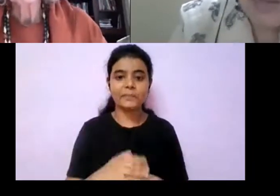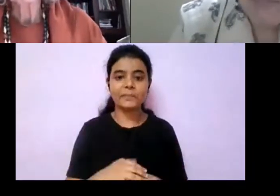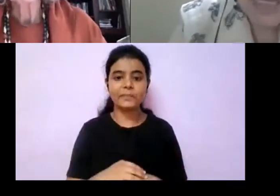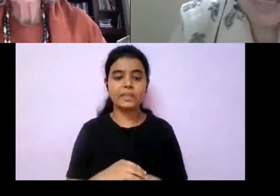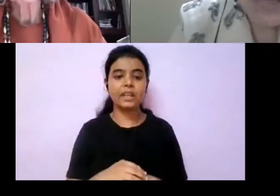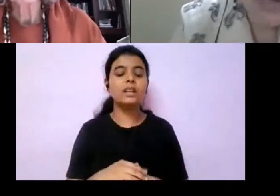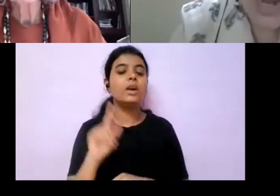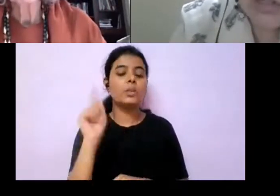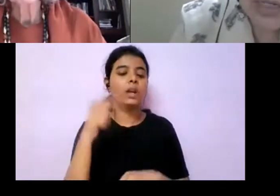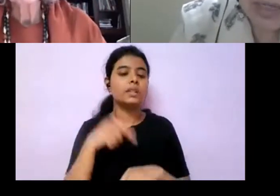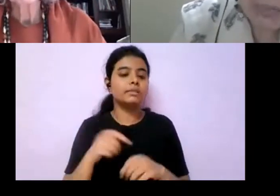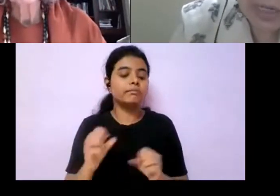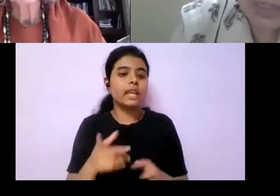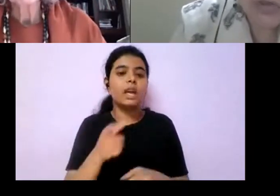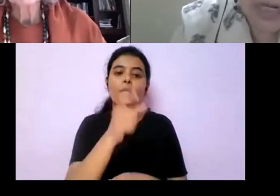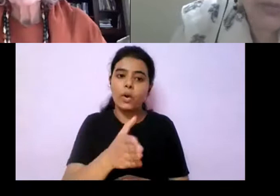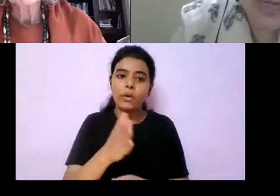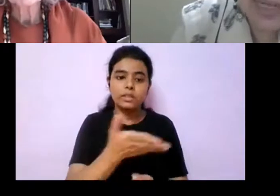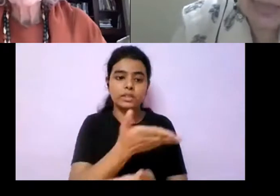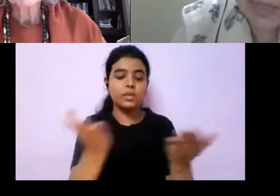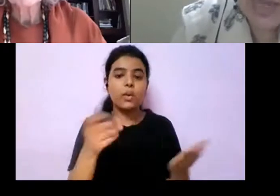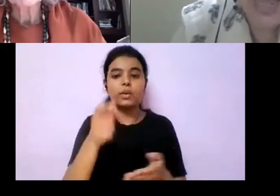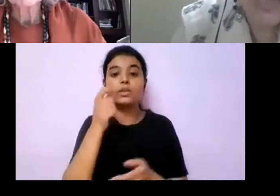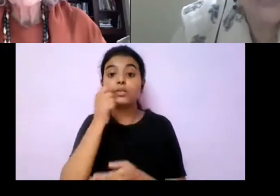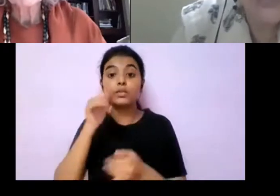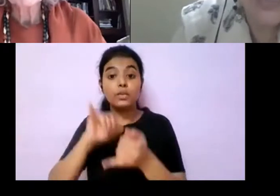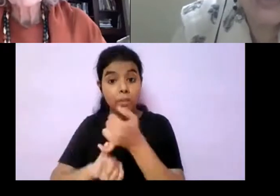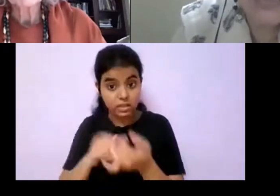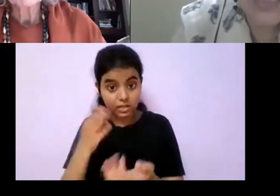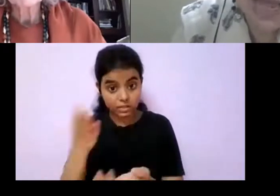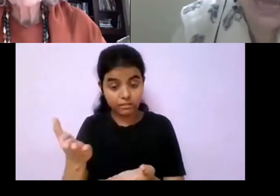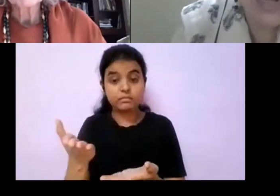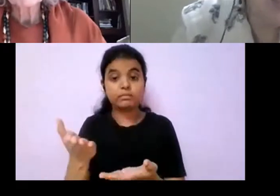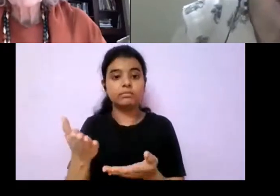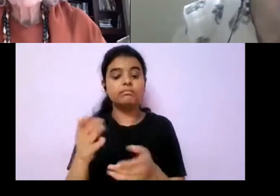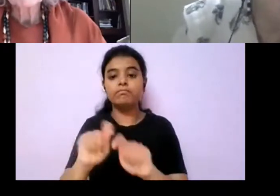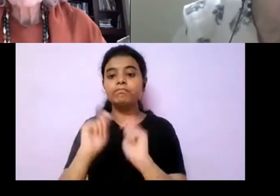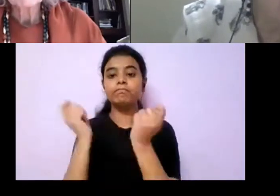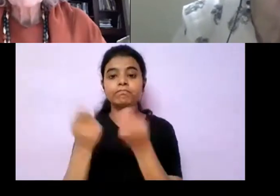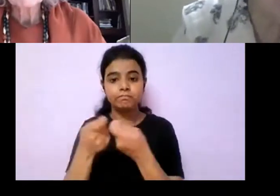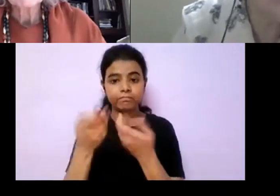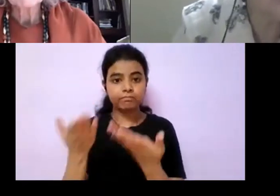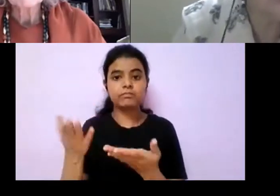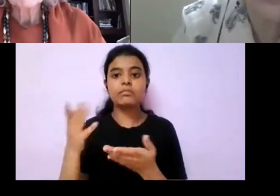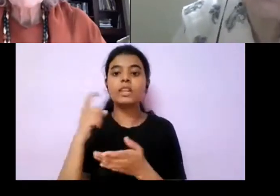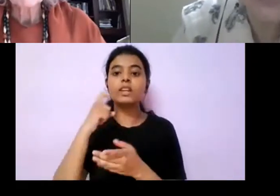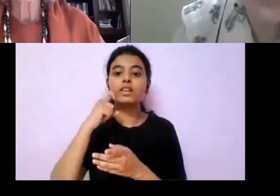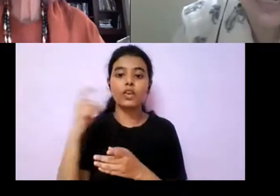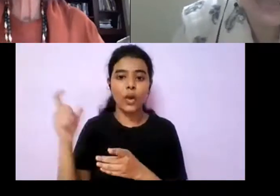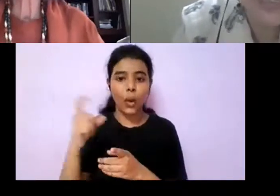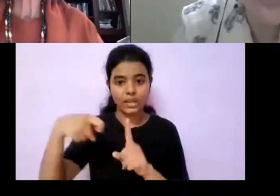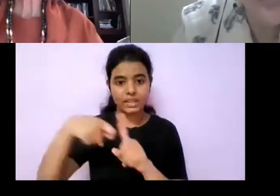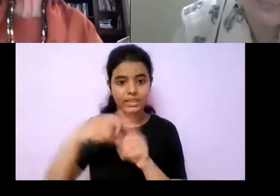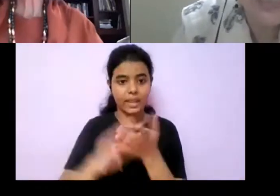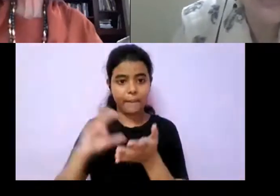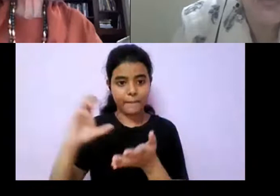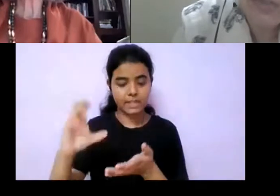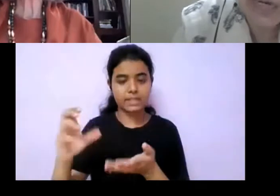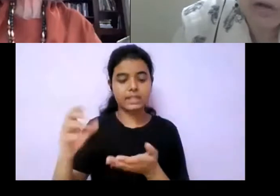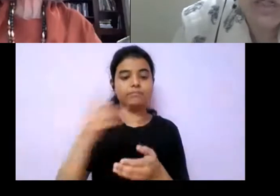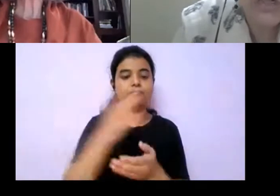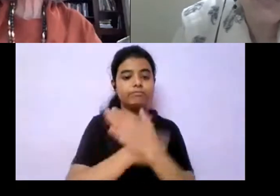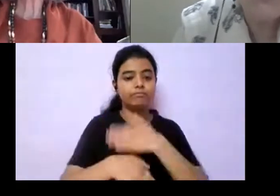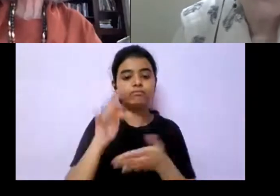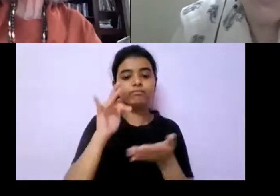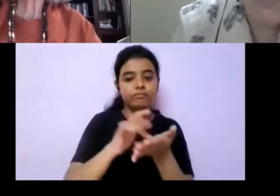Firstly, let me begin by congratulating Professor Someshwar Sati and the team at the Kirori Mal College, the Disability Studies Center at Kirori